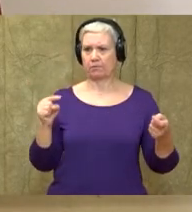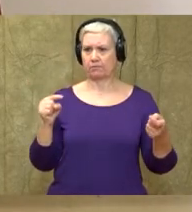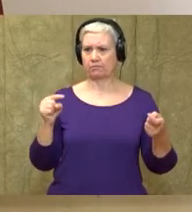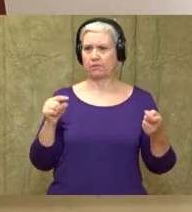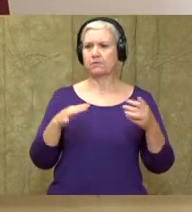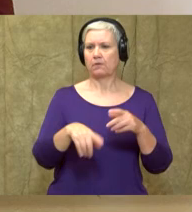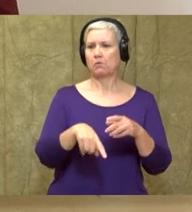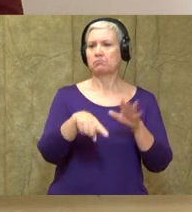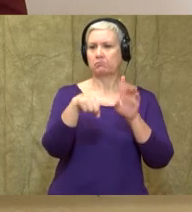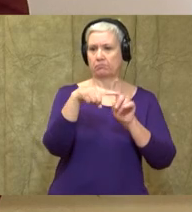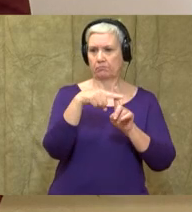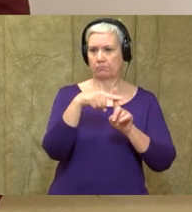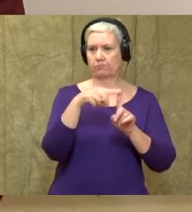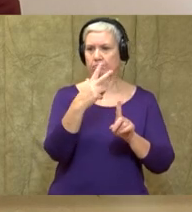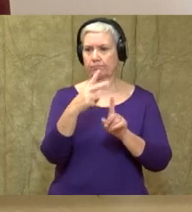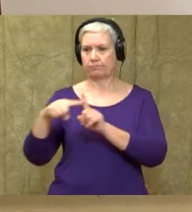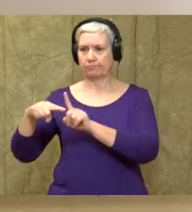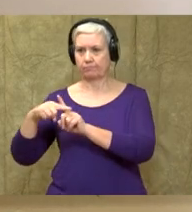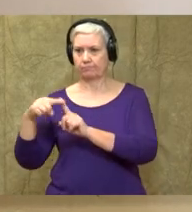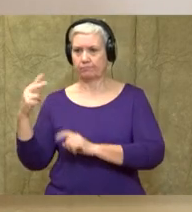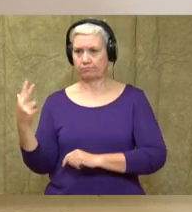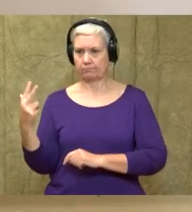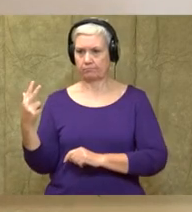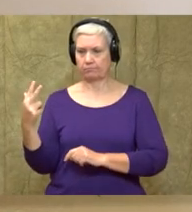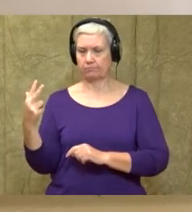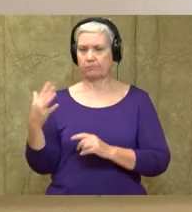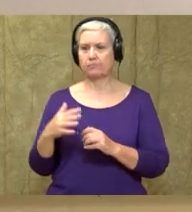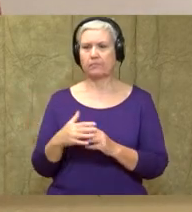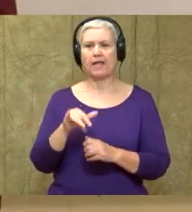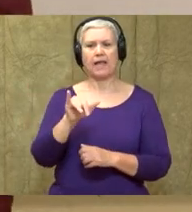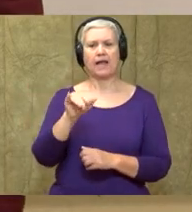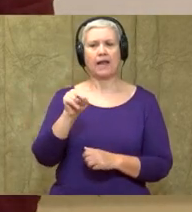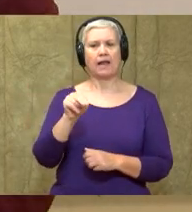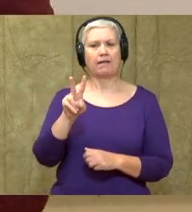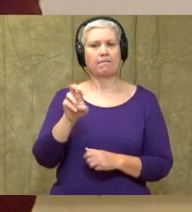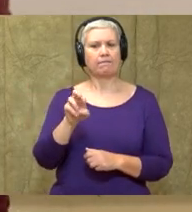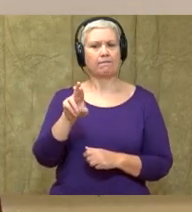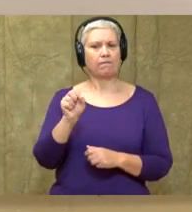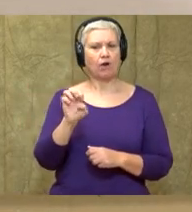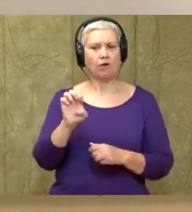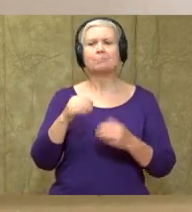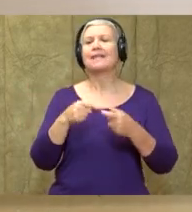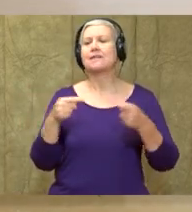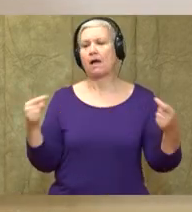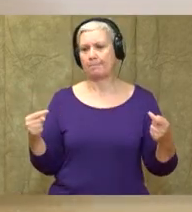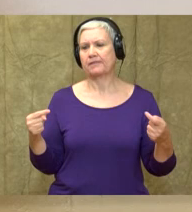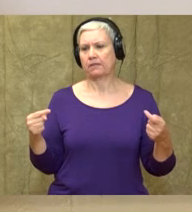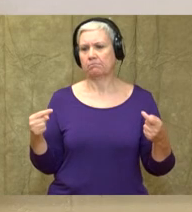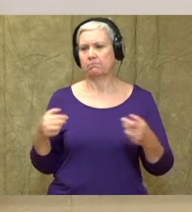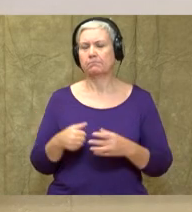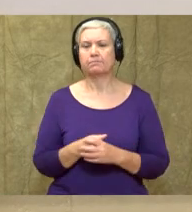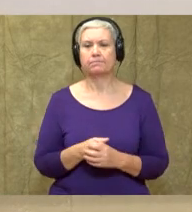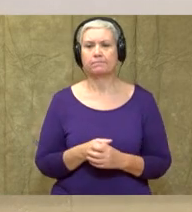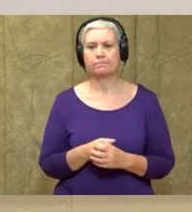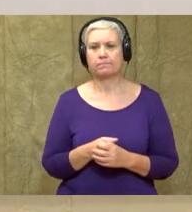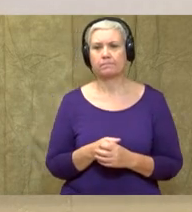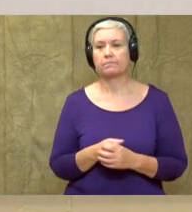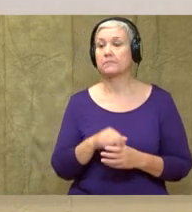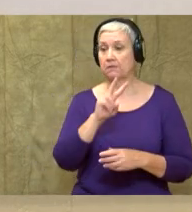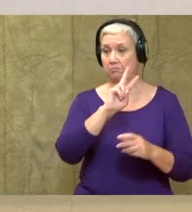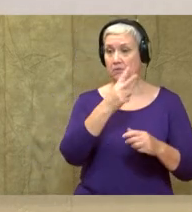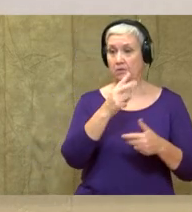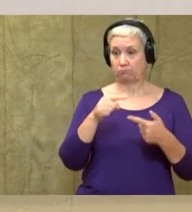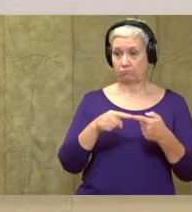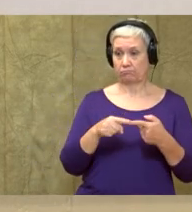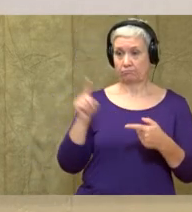adding 3 to both sides. And I'm using this language specifically, so I want you to pay attention to some of the phrasing. Second, we've